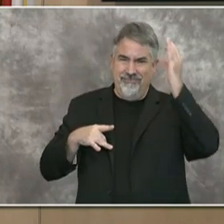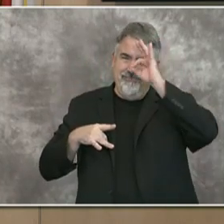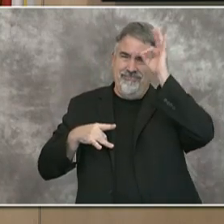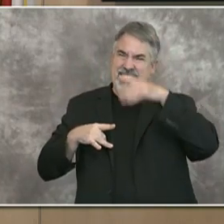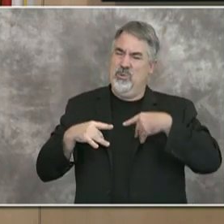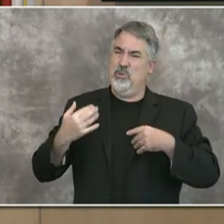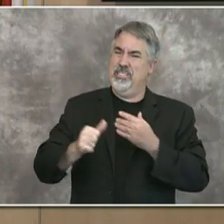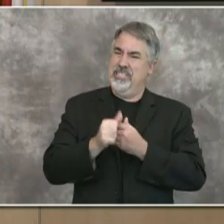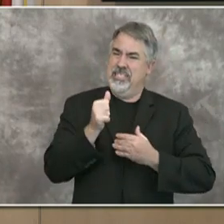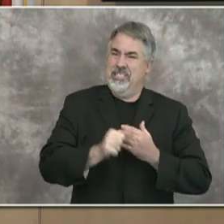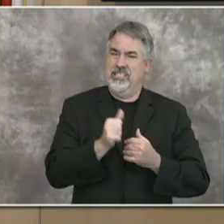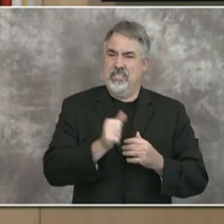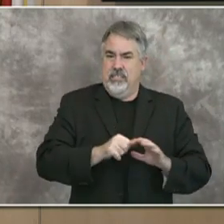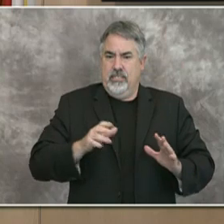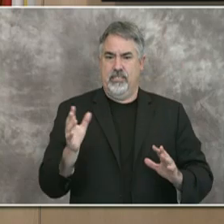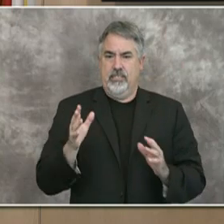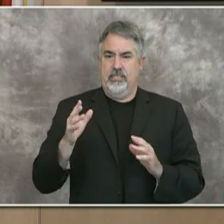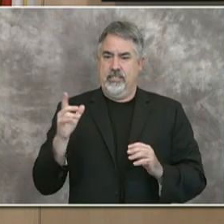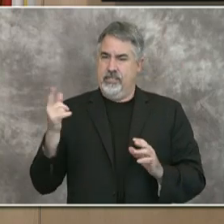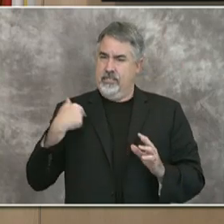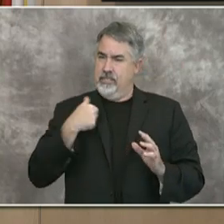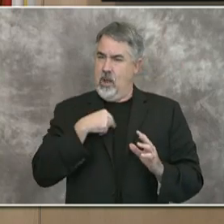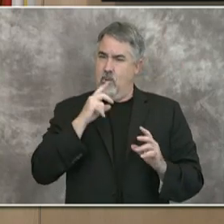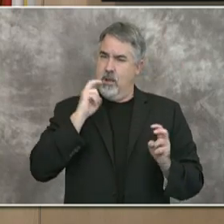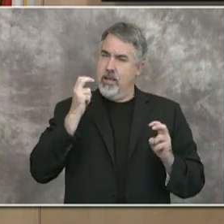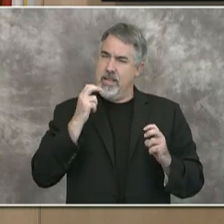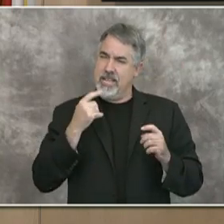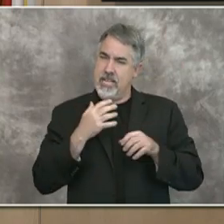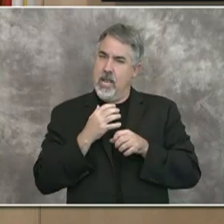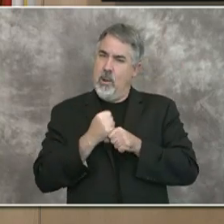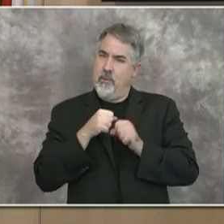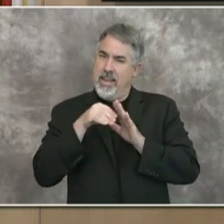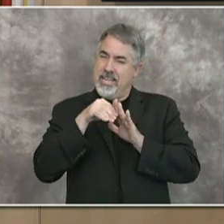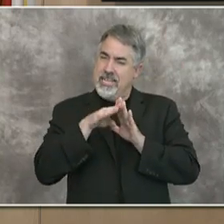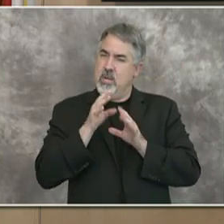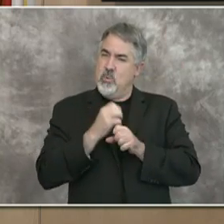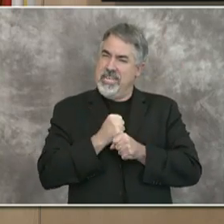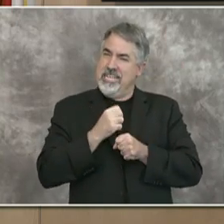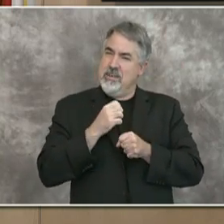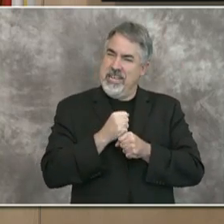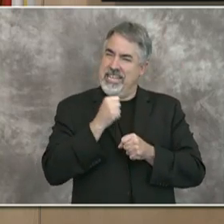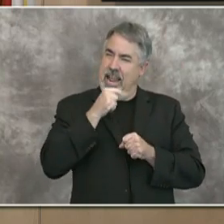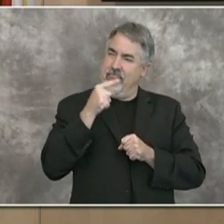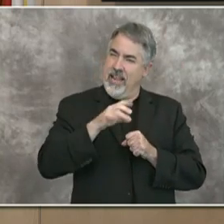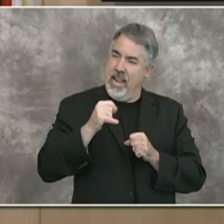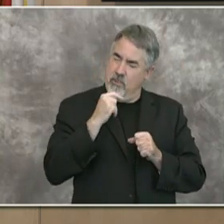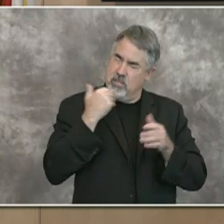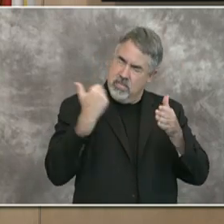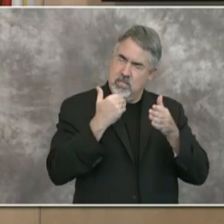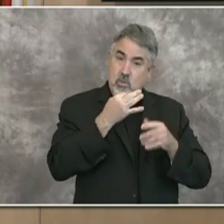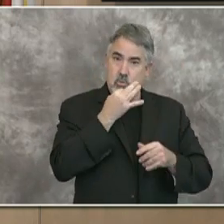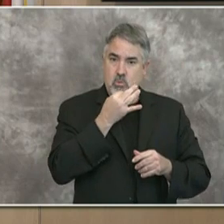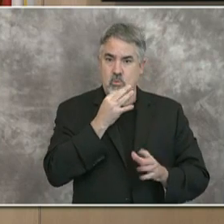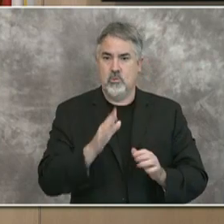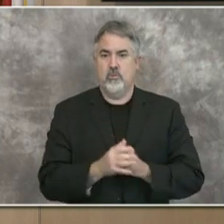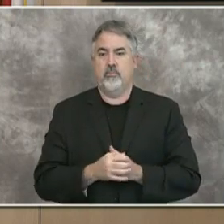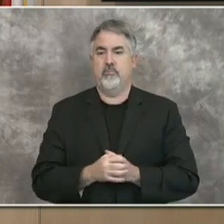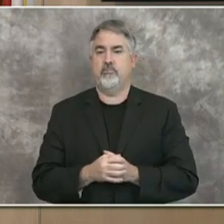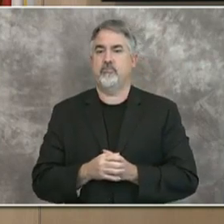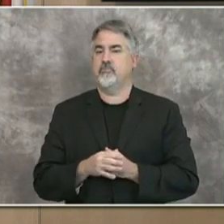this point. Let's keep up our good work, San Diego. With that, let me call up Supervisor Nathan Fletcher.